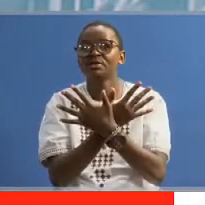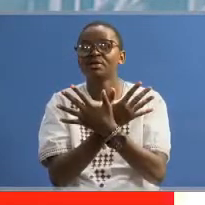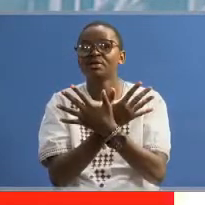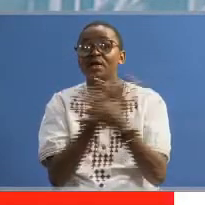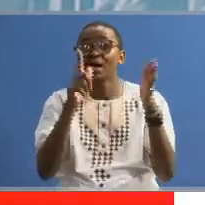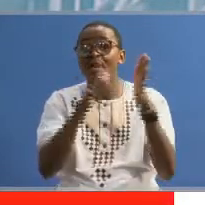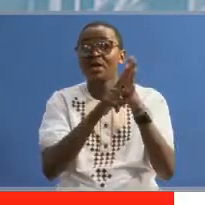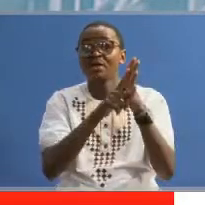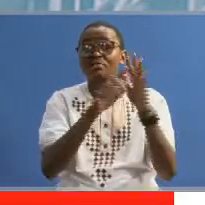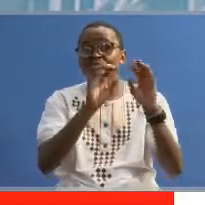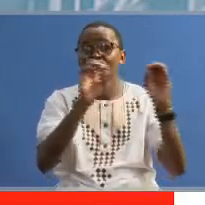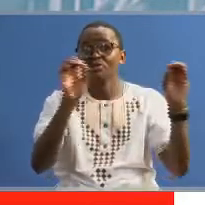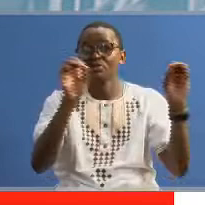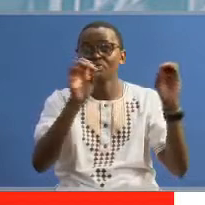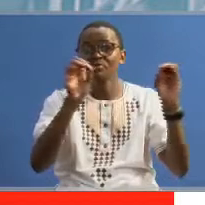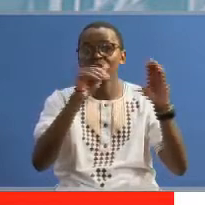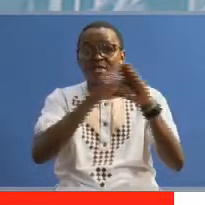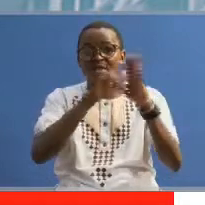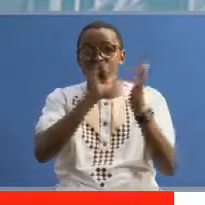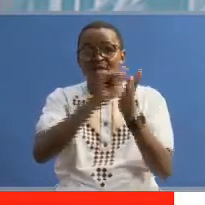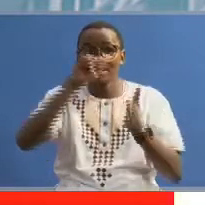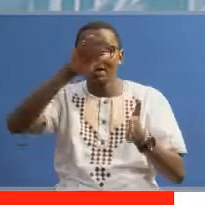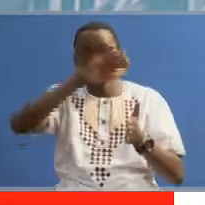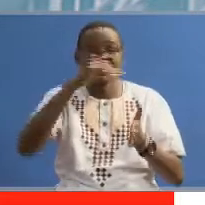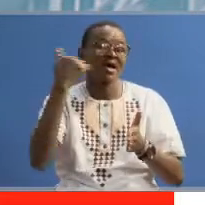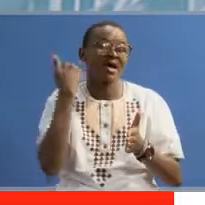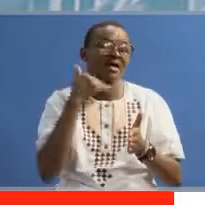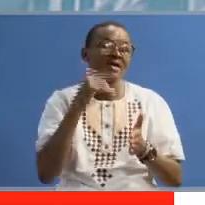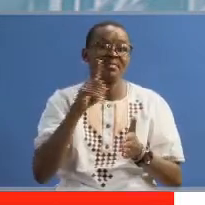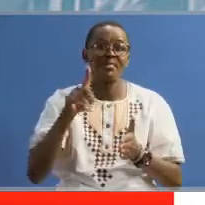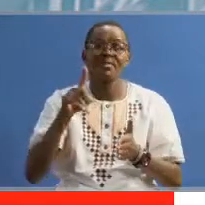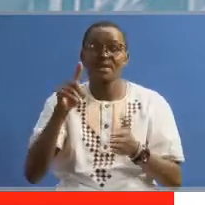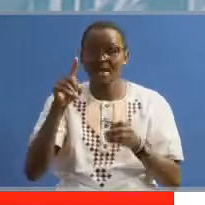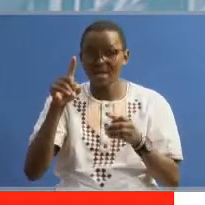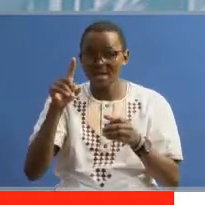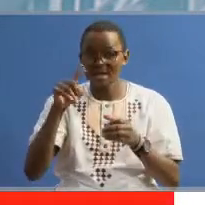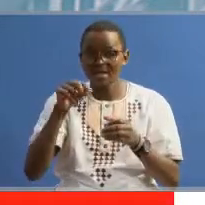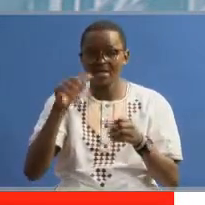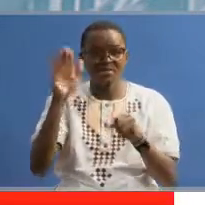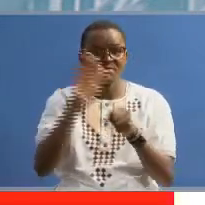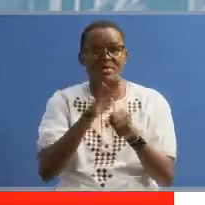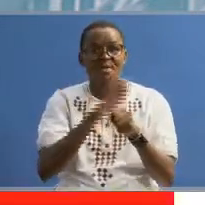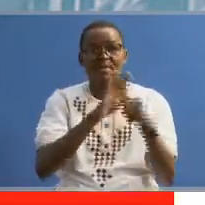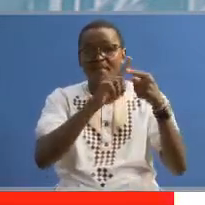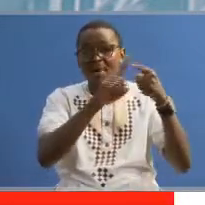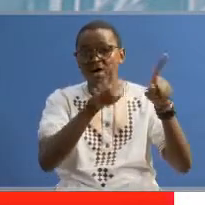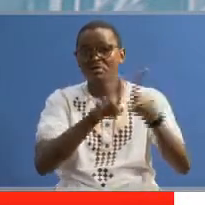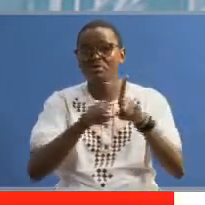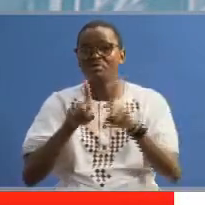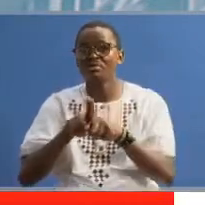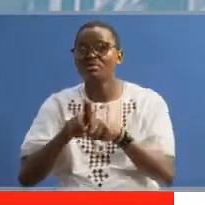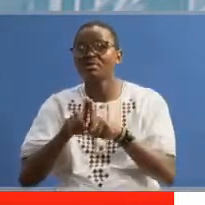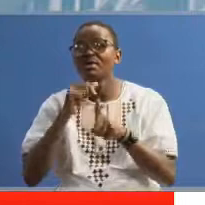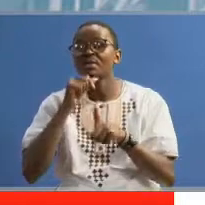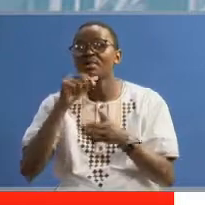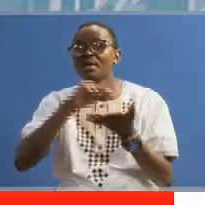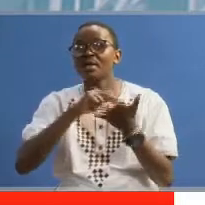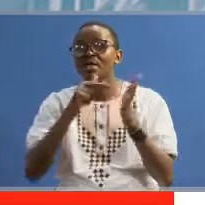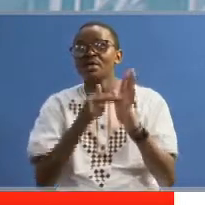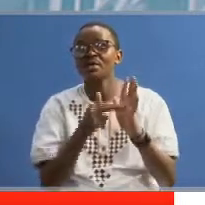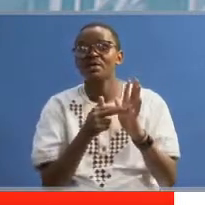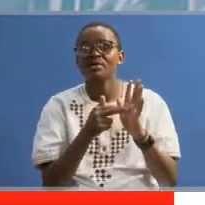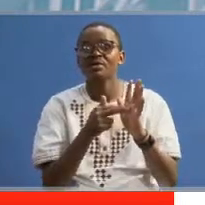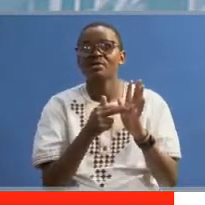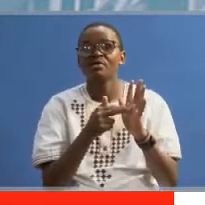in those areas. Because it's understandable that the crime there rate is high. But also, this does not mean